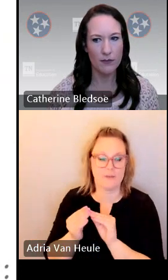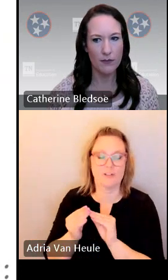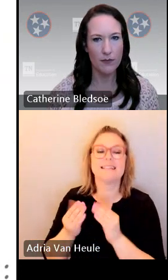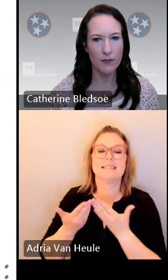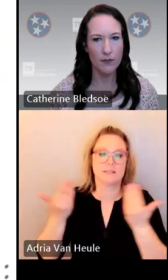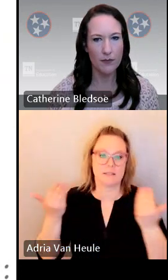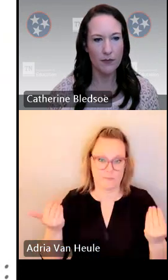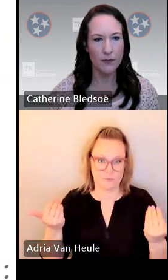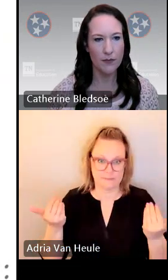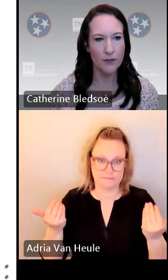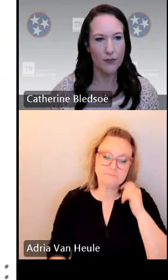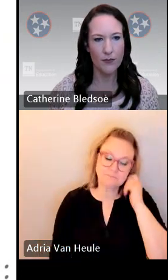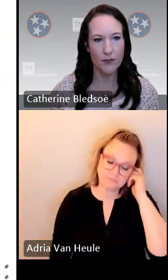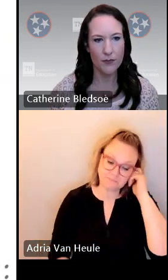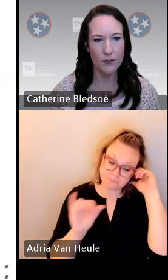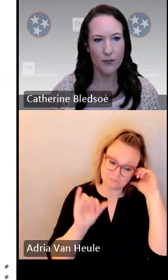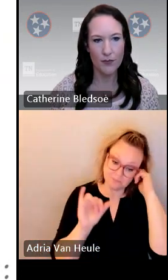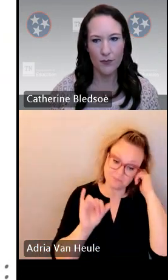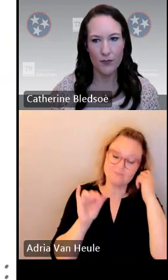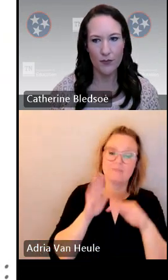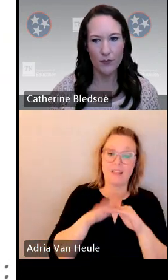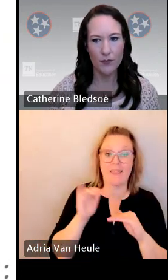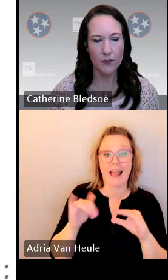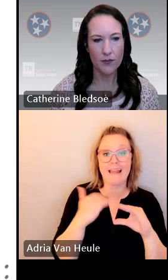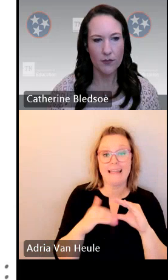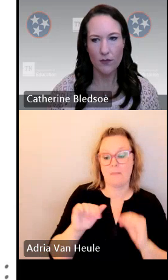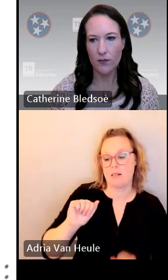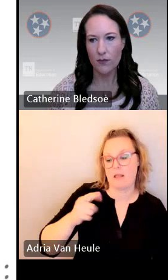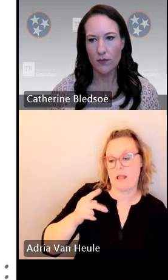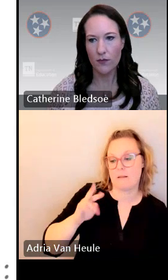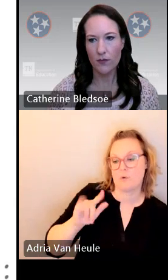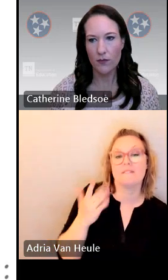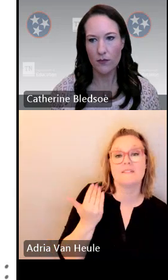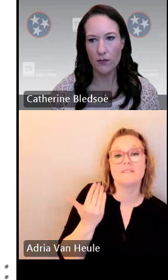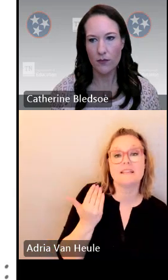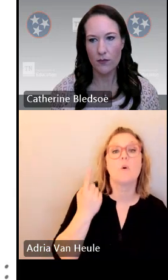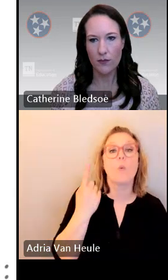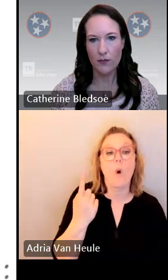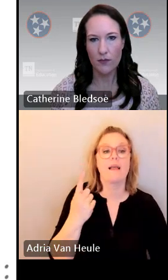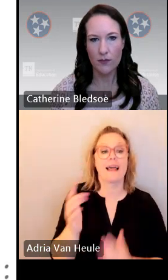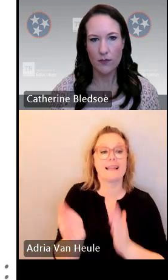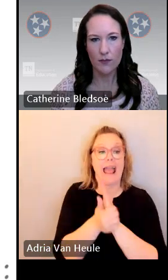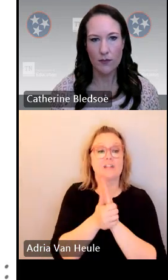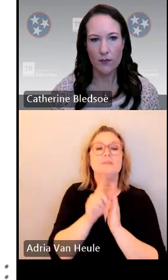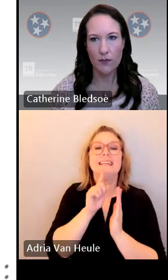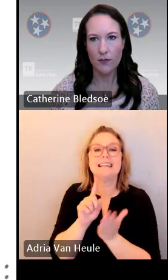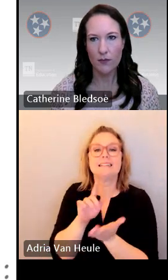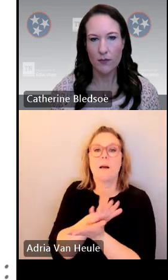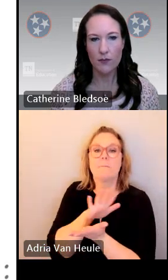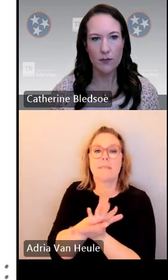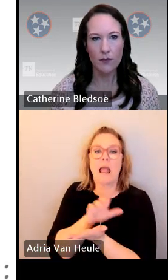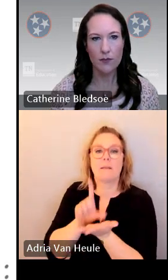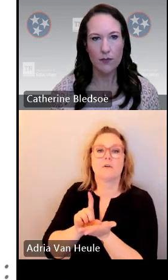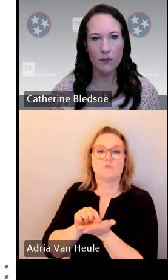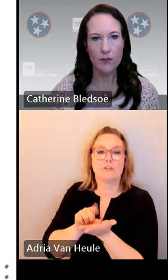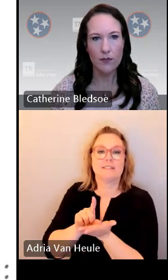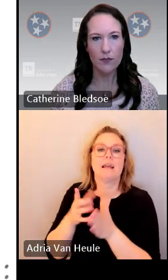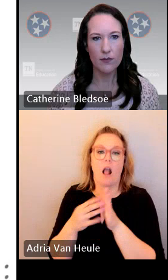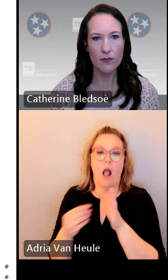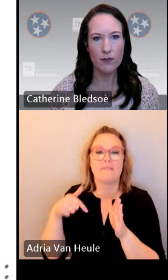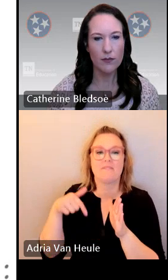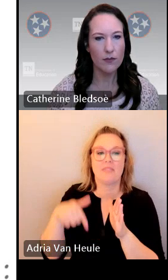Also part of that email on April 15th, one of those attachments was a paper copy of the survey. Tara, my colleague, is